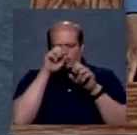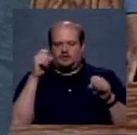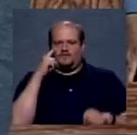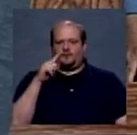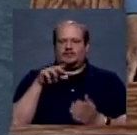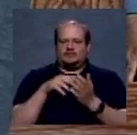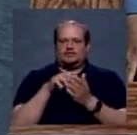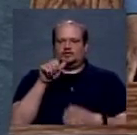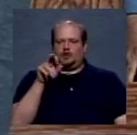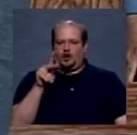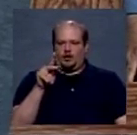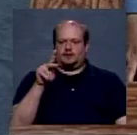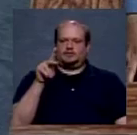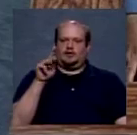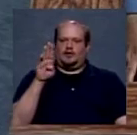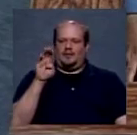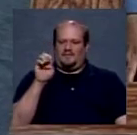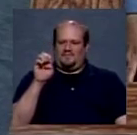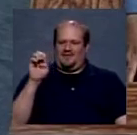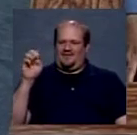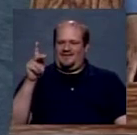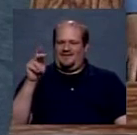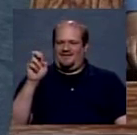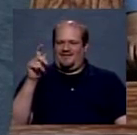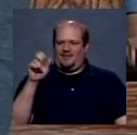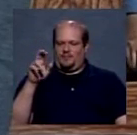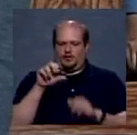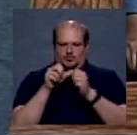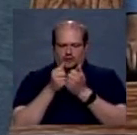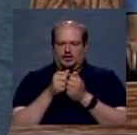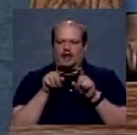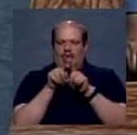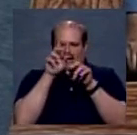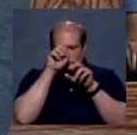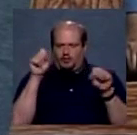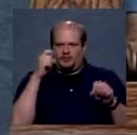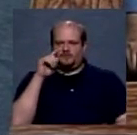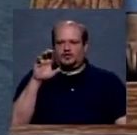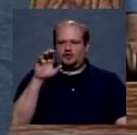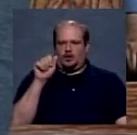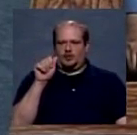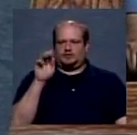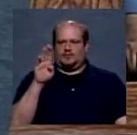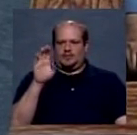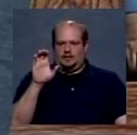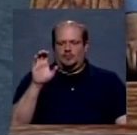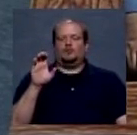the Central Arkansas Beekeepers Association. And as the president of the Central Arkansas Beekeepers Association,